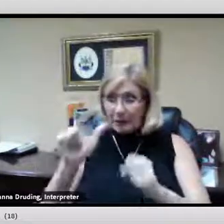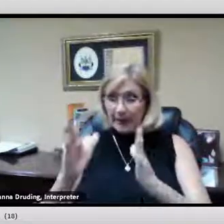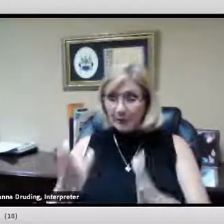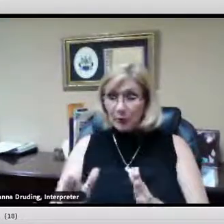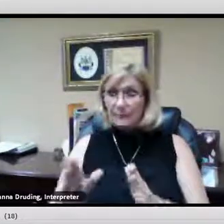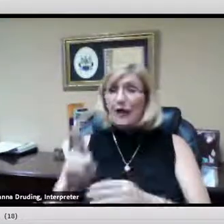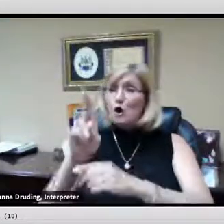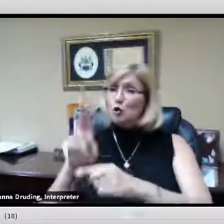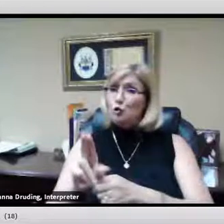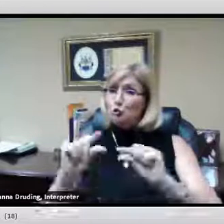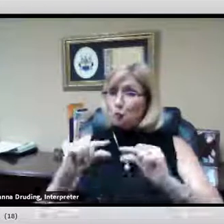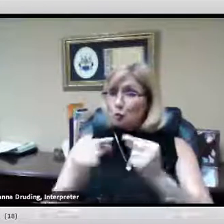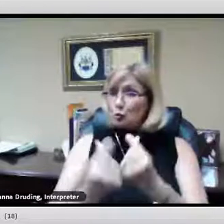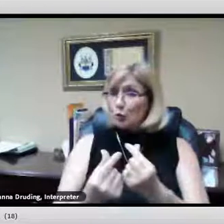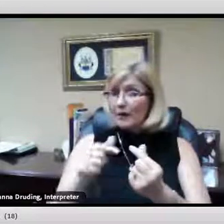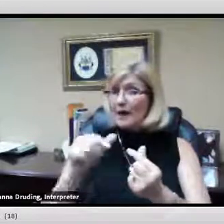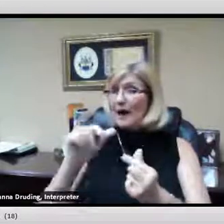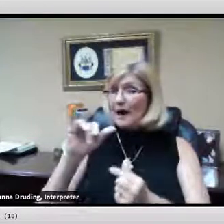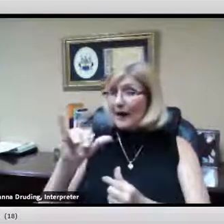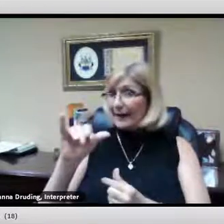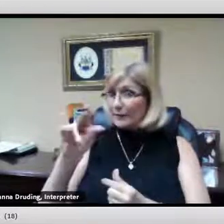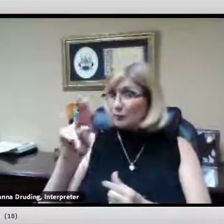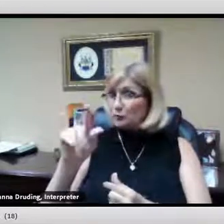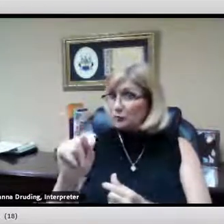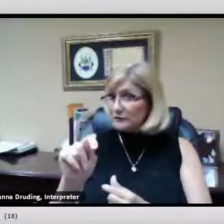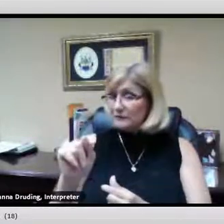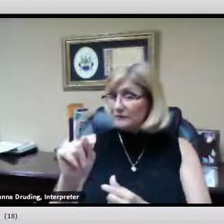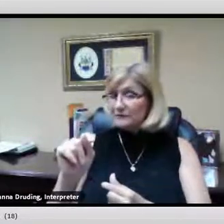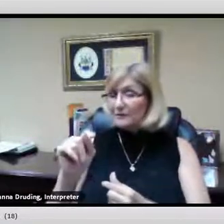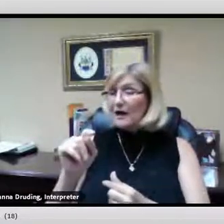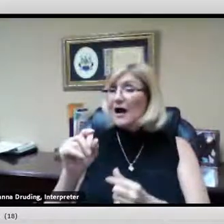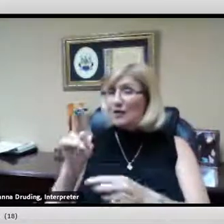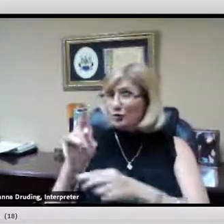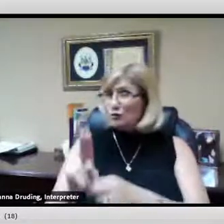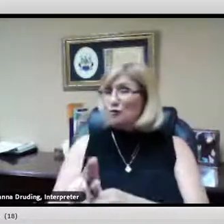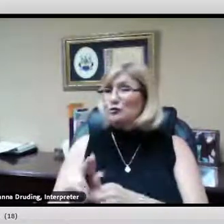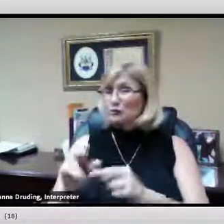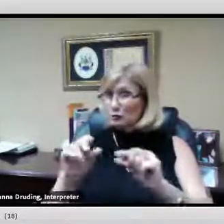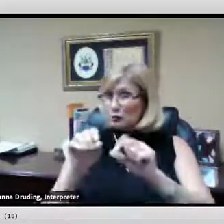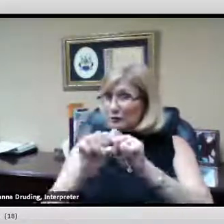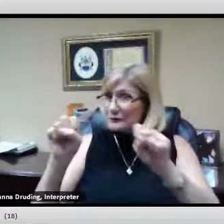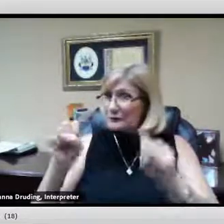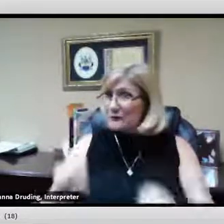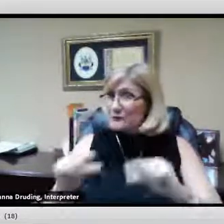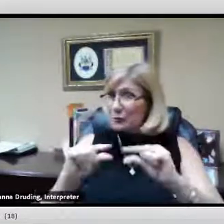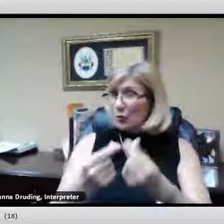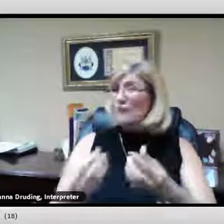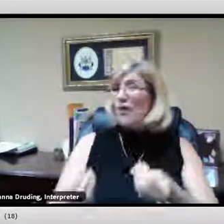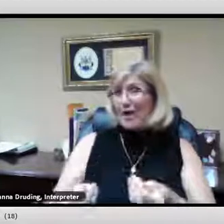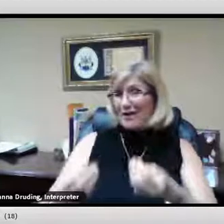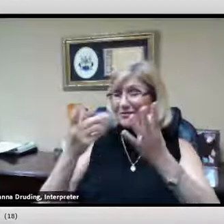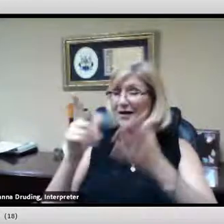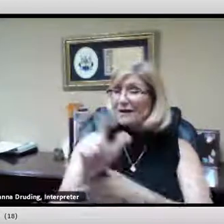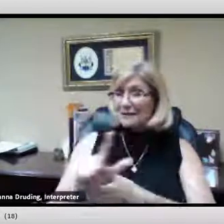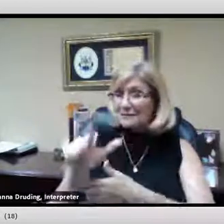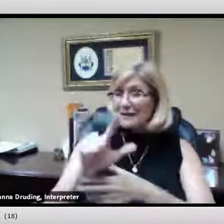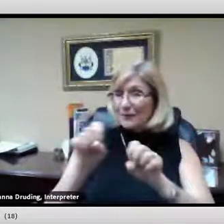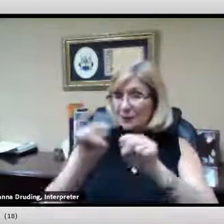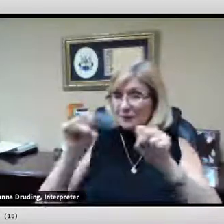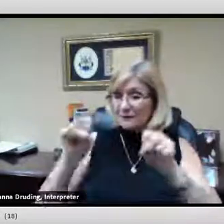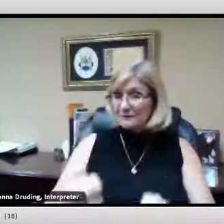for innovative interfaces, that's IUG, but there are users groups for a lot of the library systems, the ILS